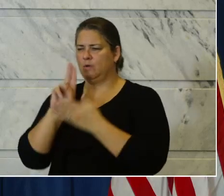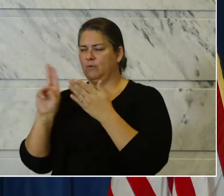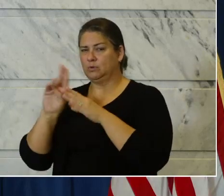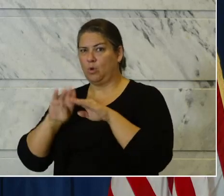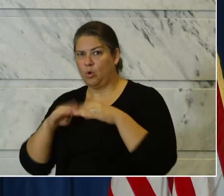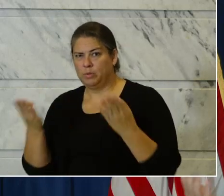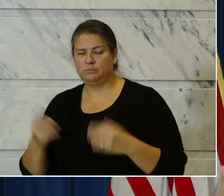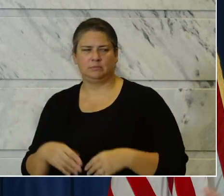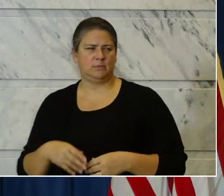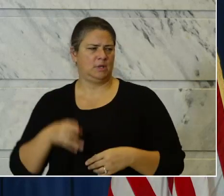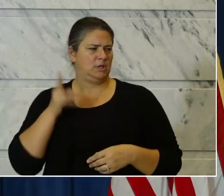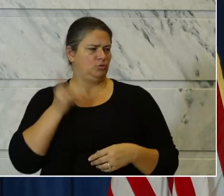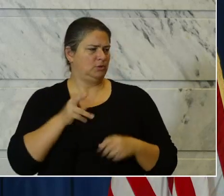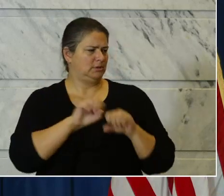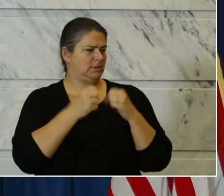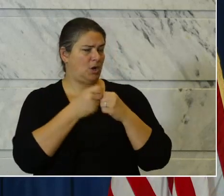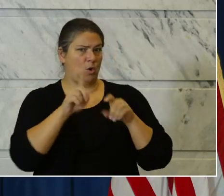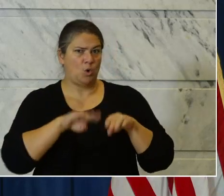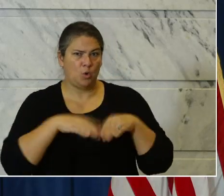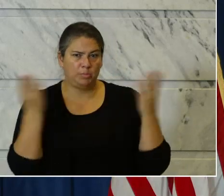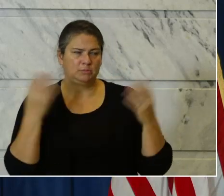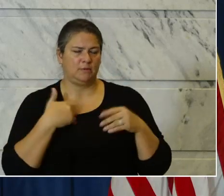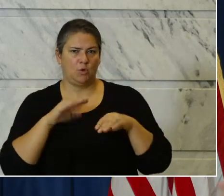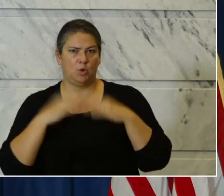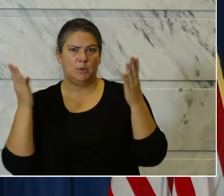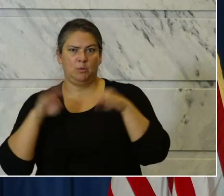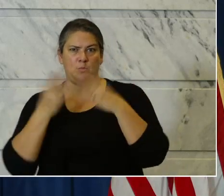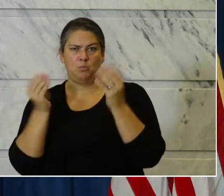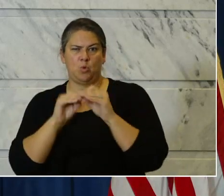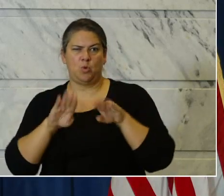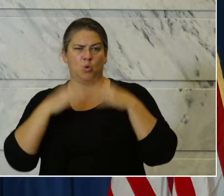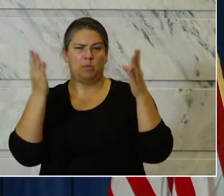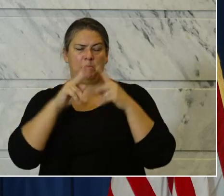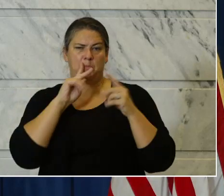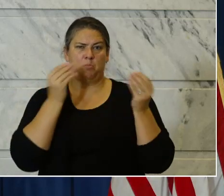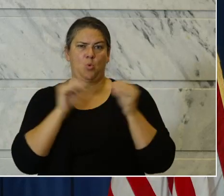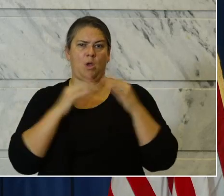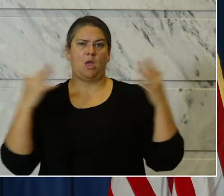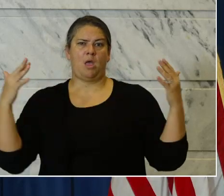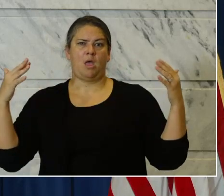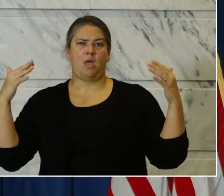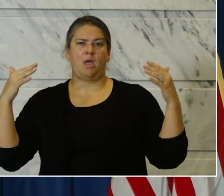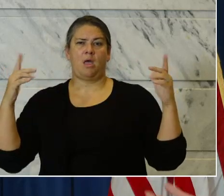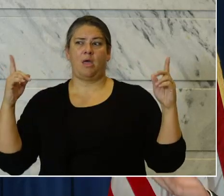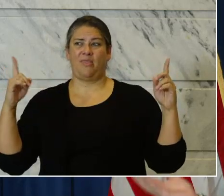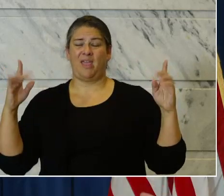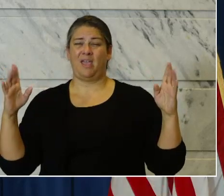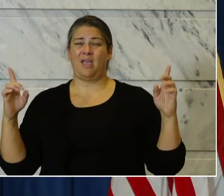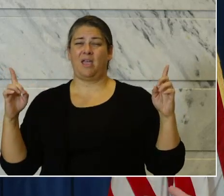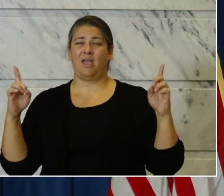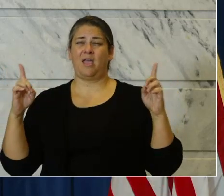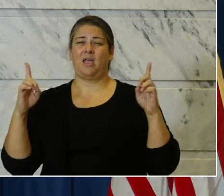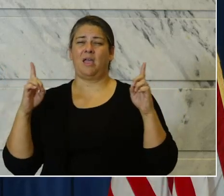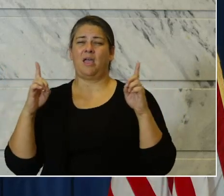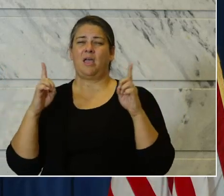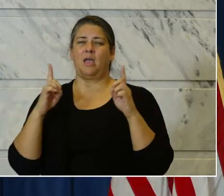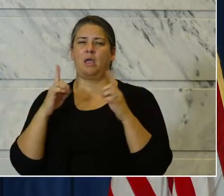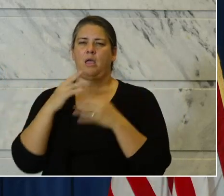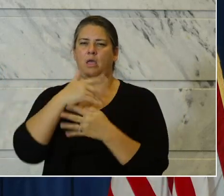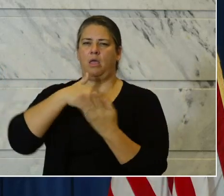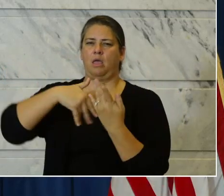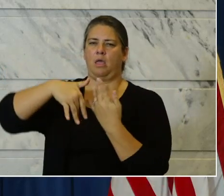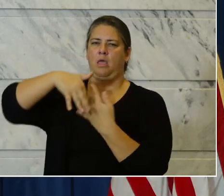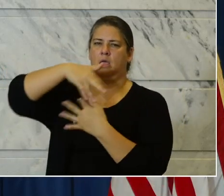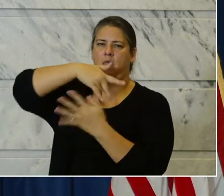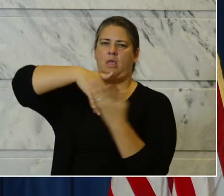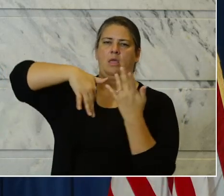and society open, even if at reduced capacity. People are interacting a lot more than they did before. A lot more younger people are